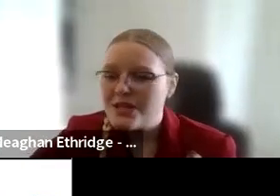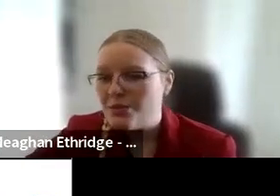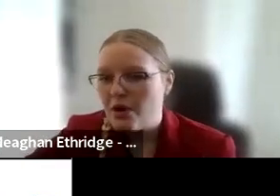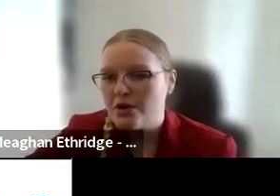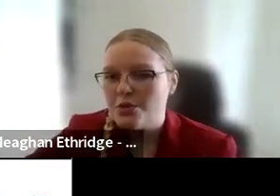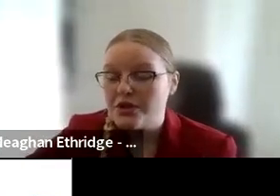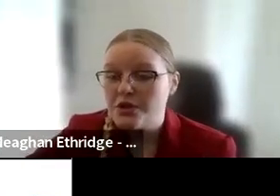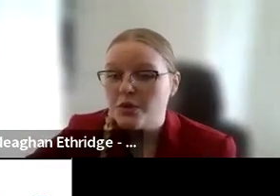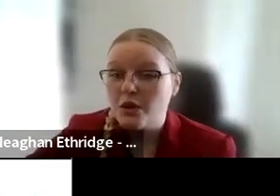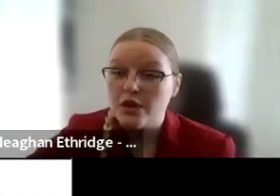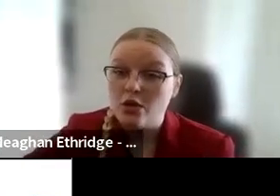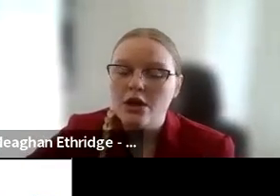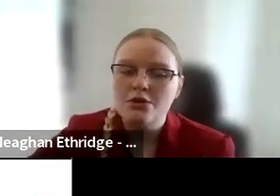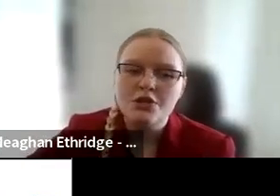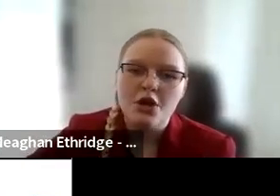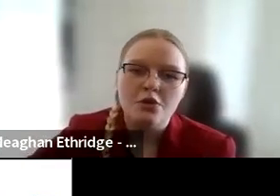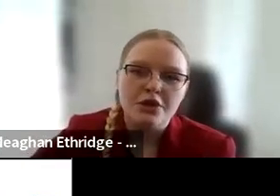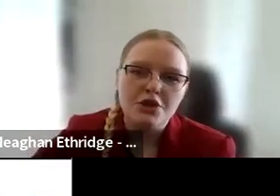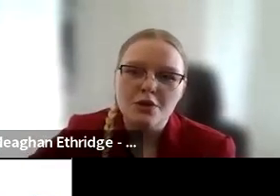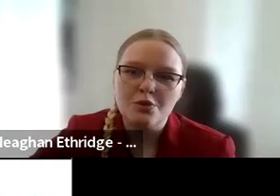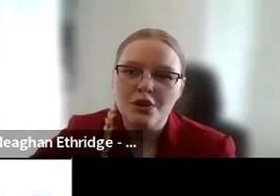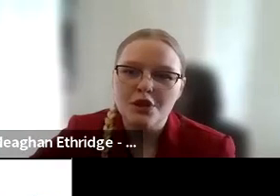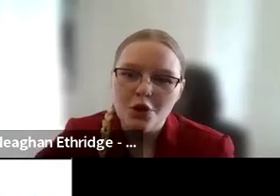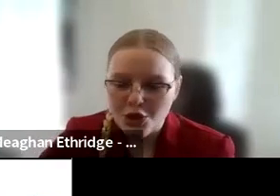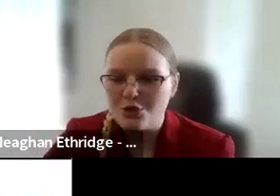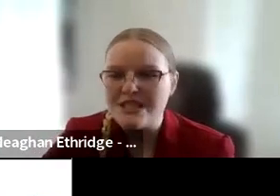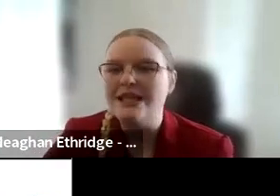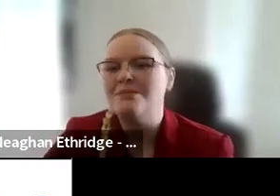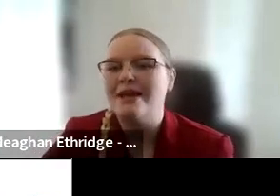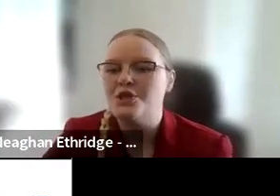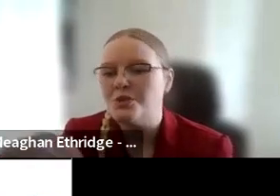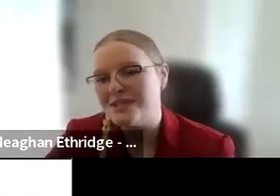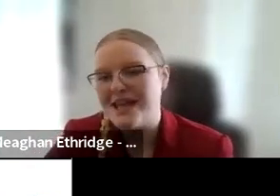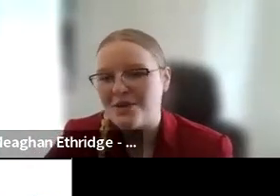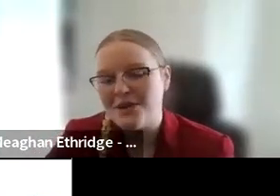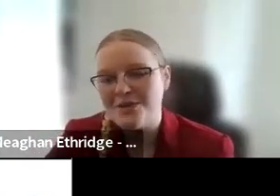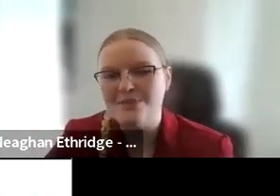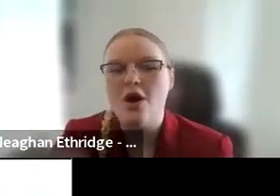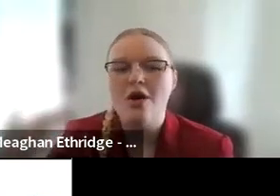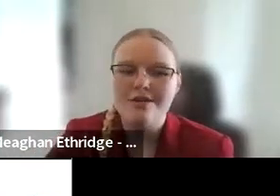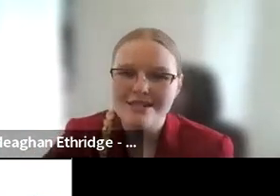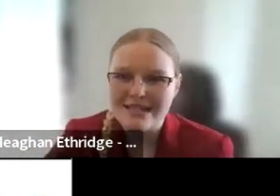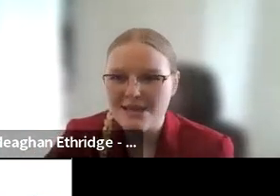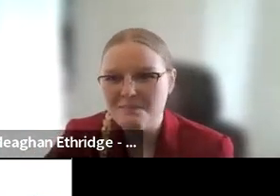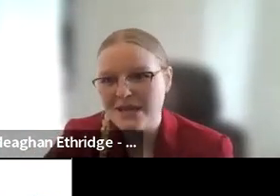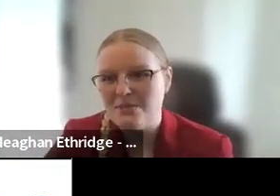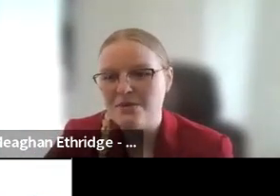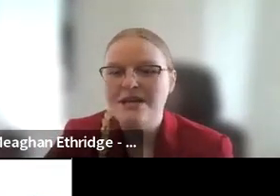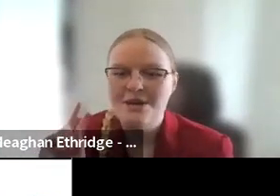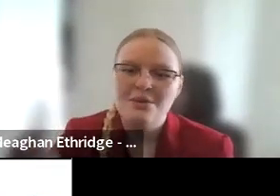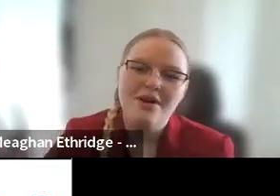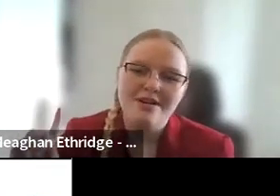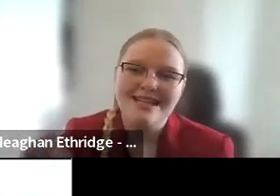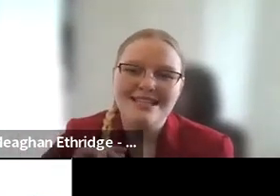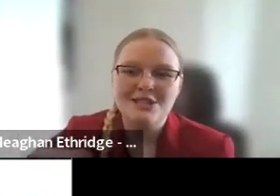will also say we partner with 211 YOLO, so the 211 YOLO team and the 211 Sacramento team are the same